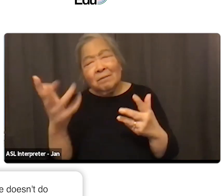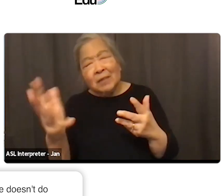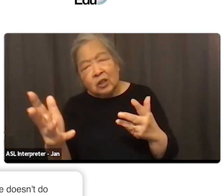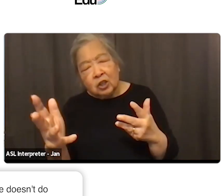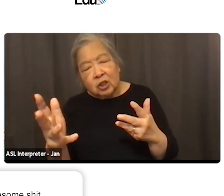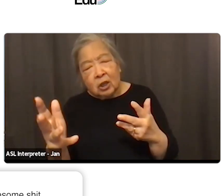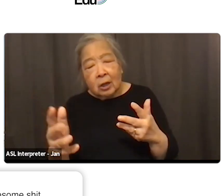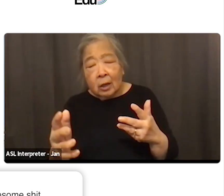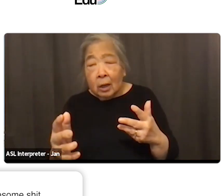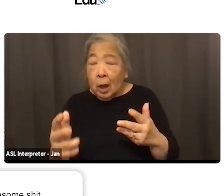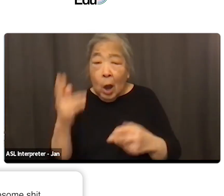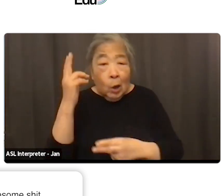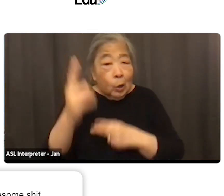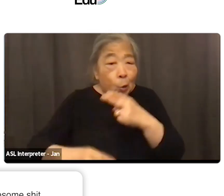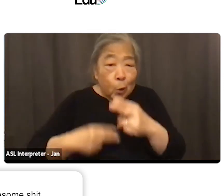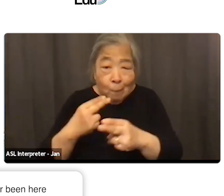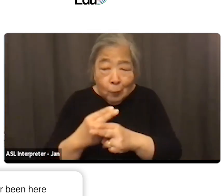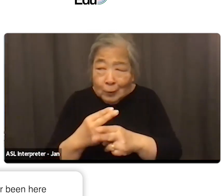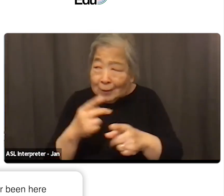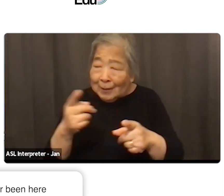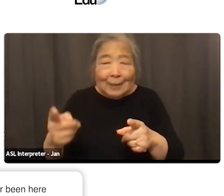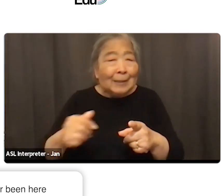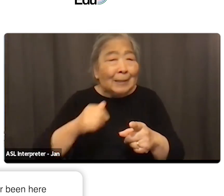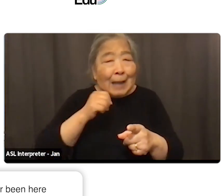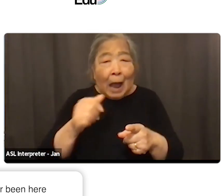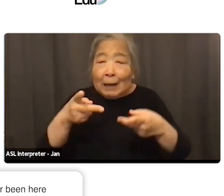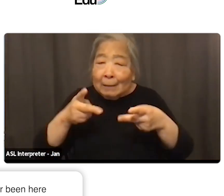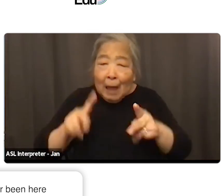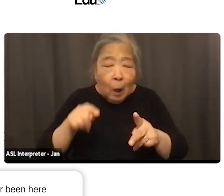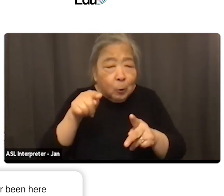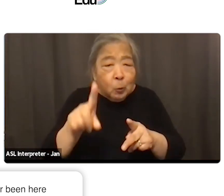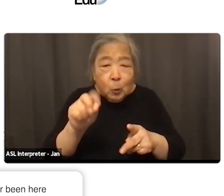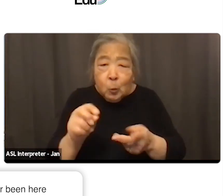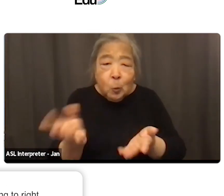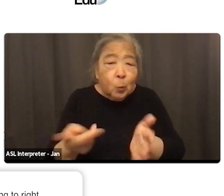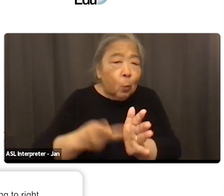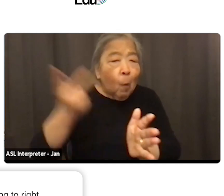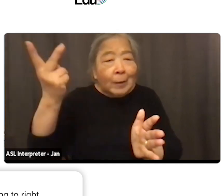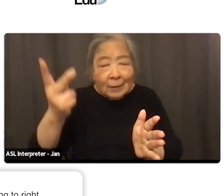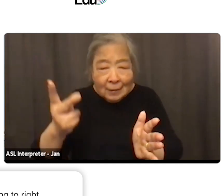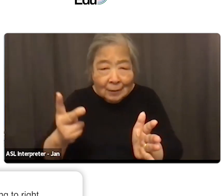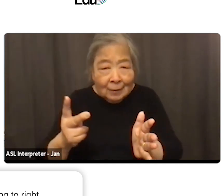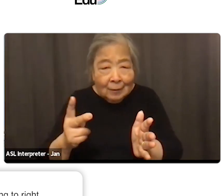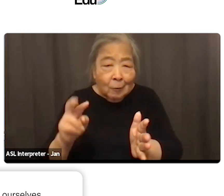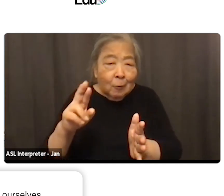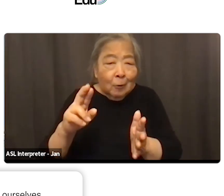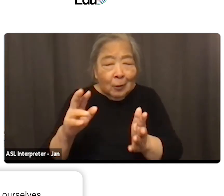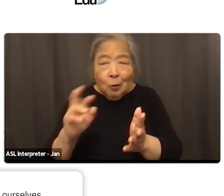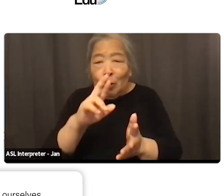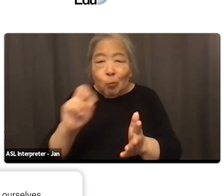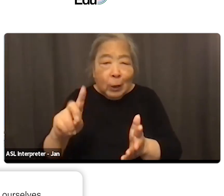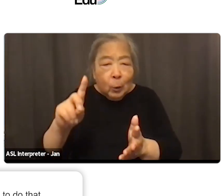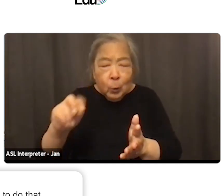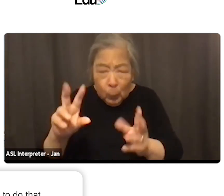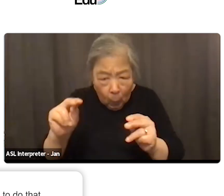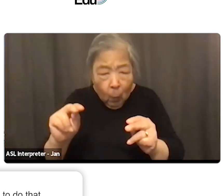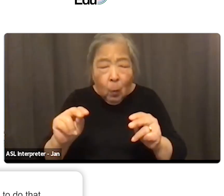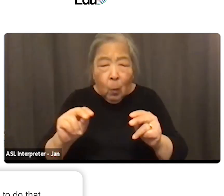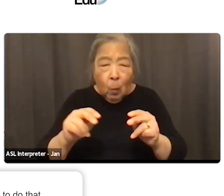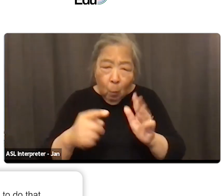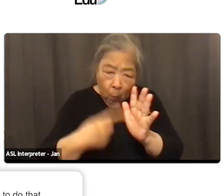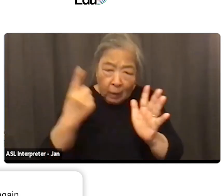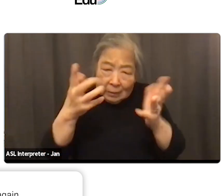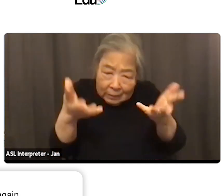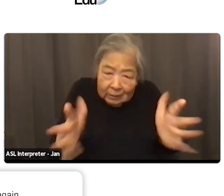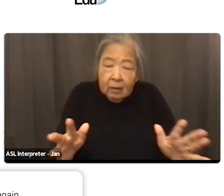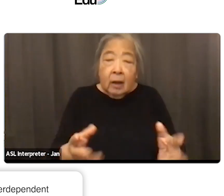do reruns. This is all some new shit. We've never been here before. We're good, right? And giving ourselves permission to